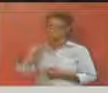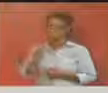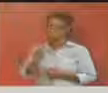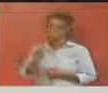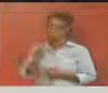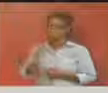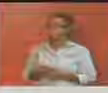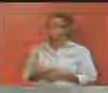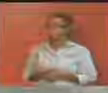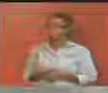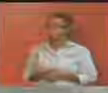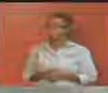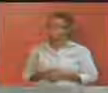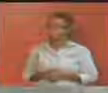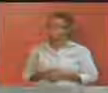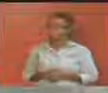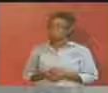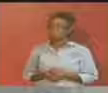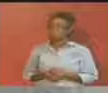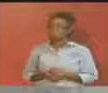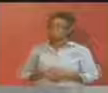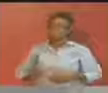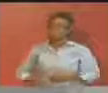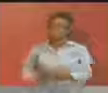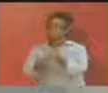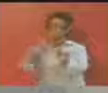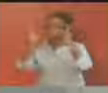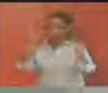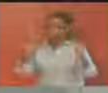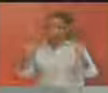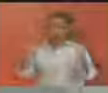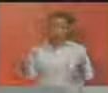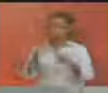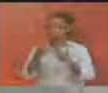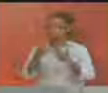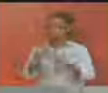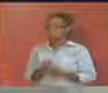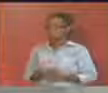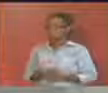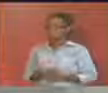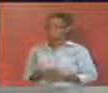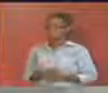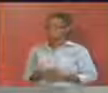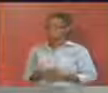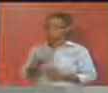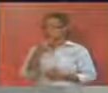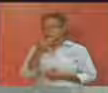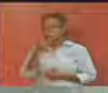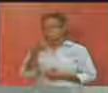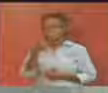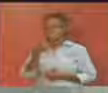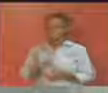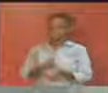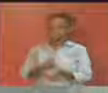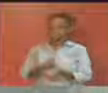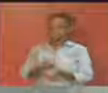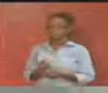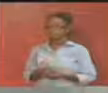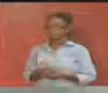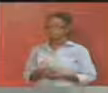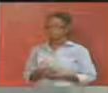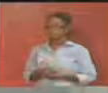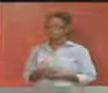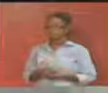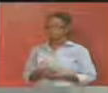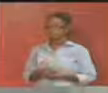Hi, morning everyone. Rashad Khan, Guardian Media Limited. Okay, so my first question is to Dr. Carrington. Dr. Carrington, you are